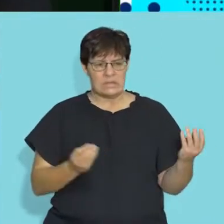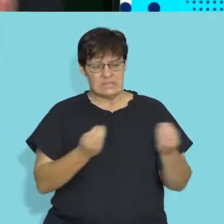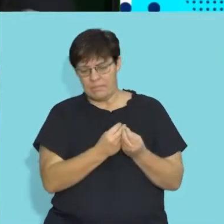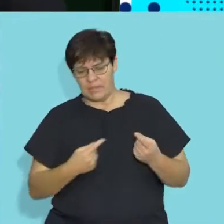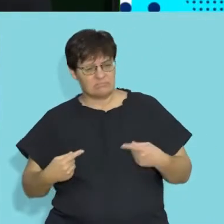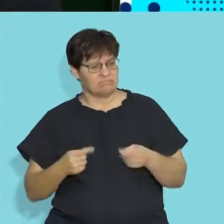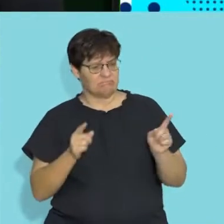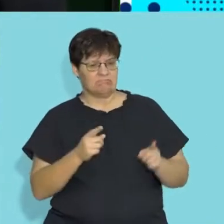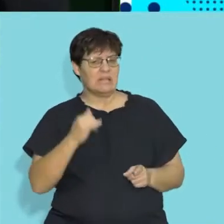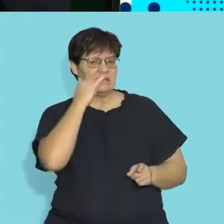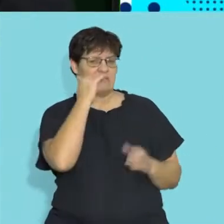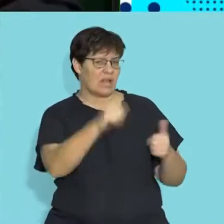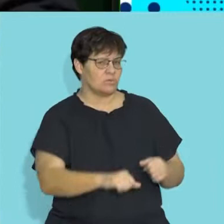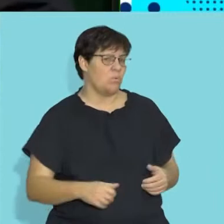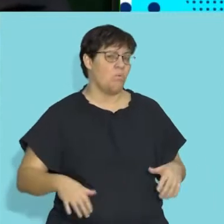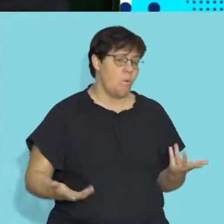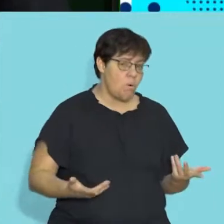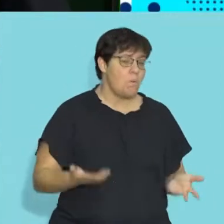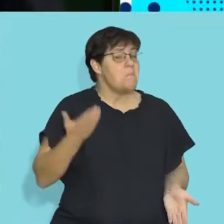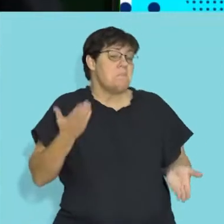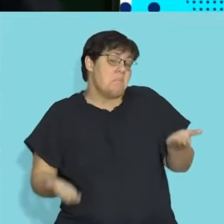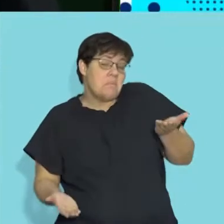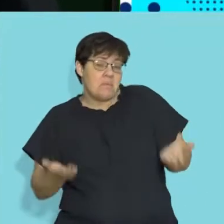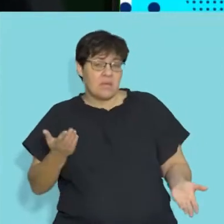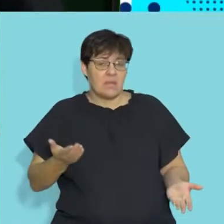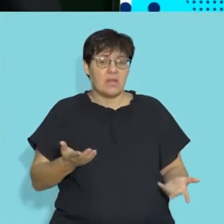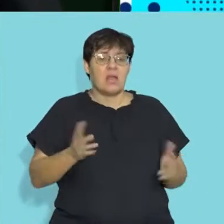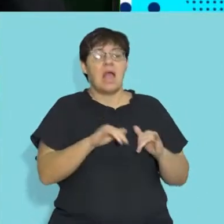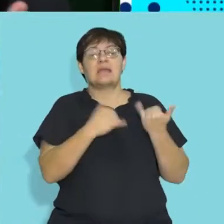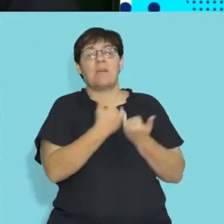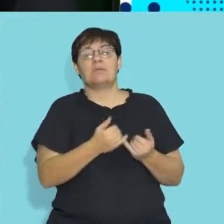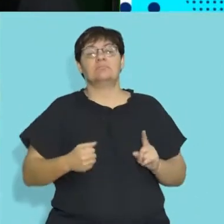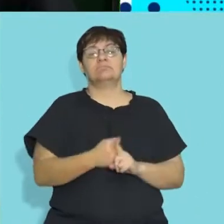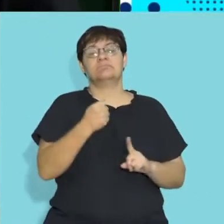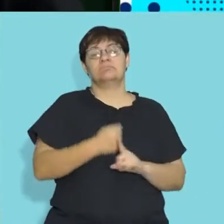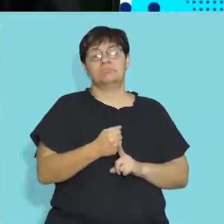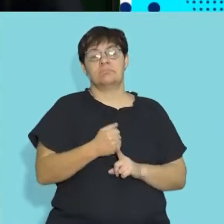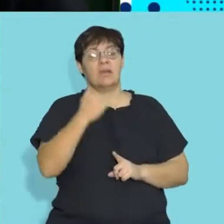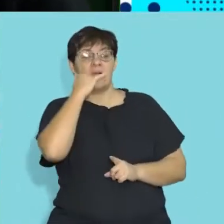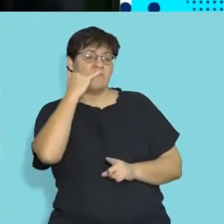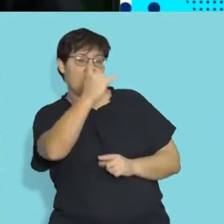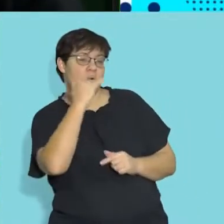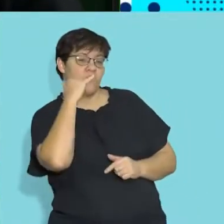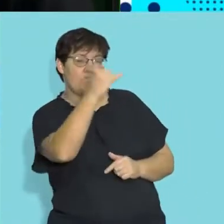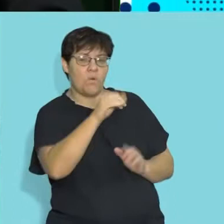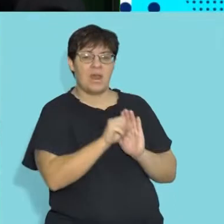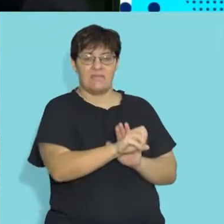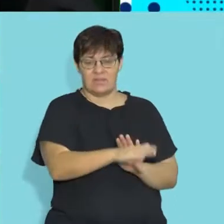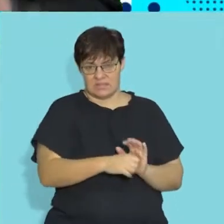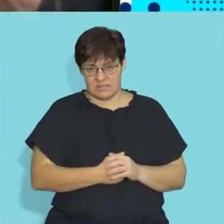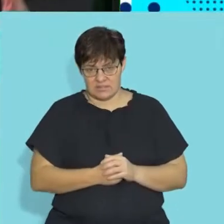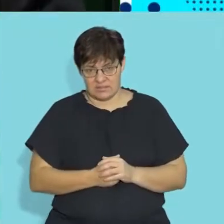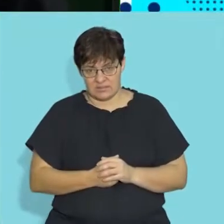untoward regarding the telephone account? Or maybe the company embarked on an extensive